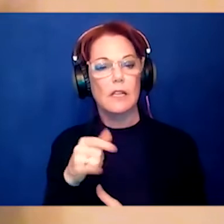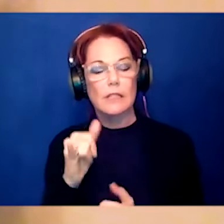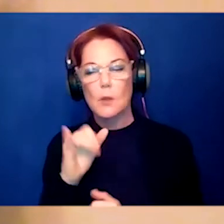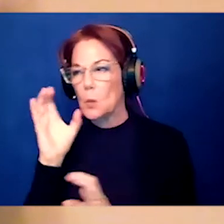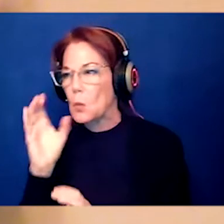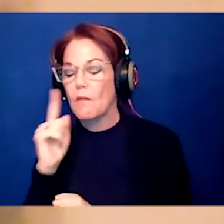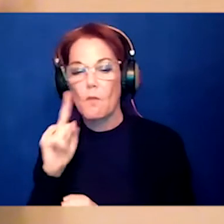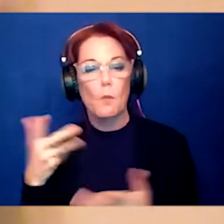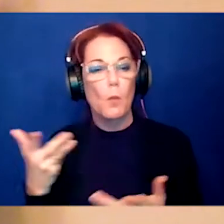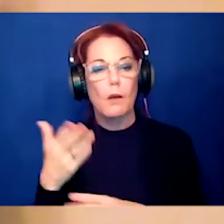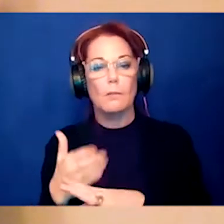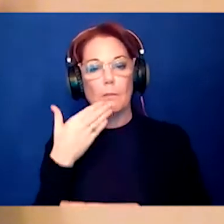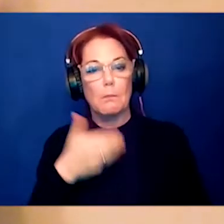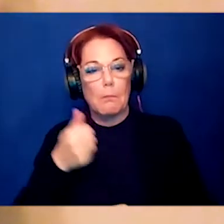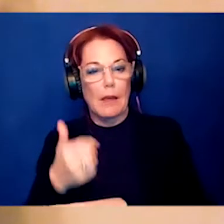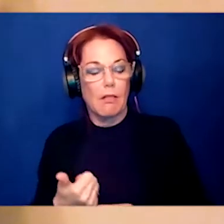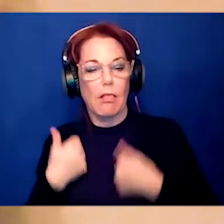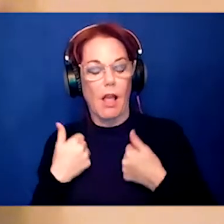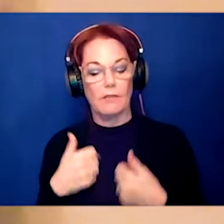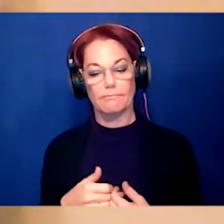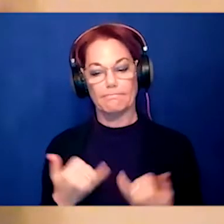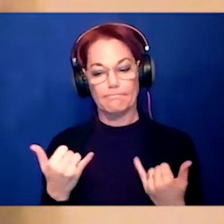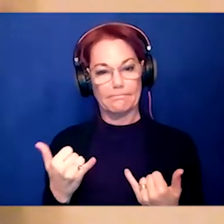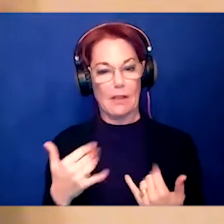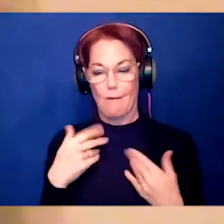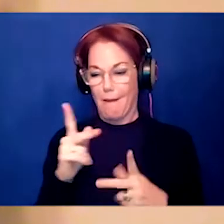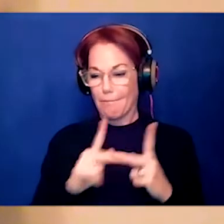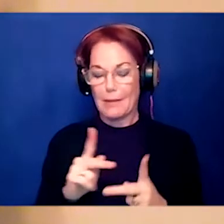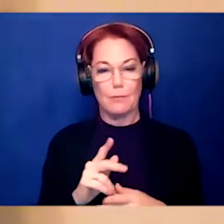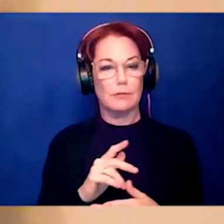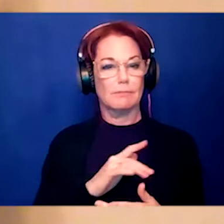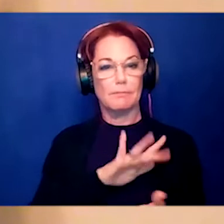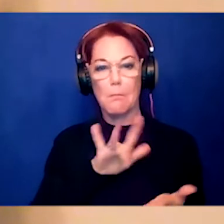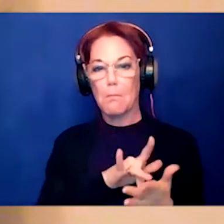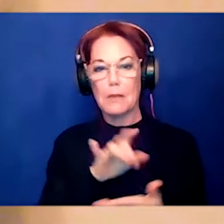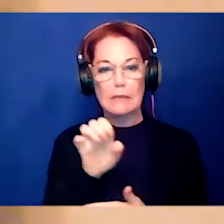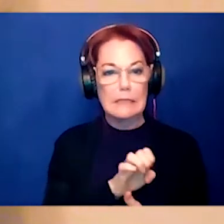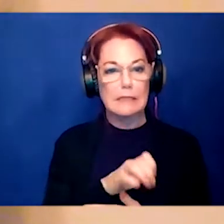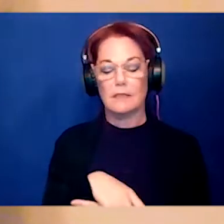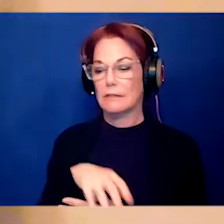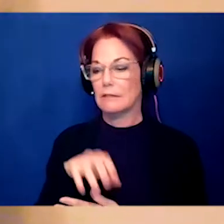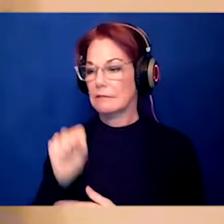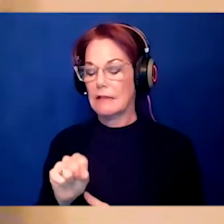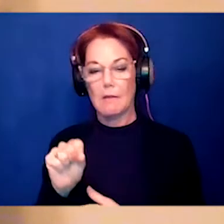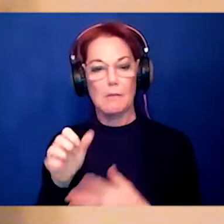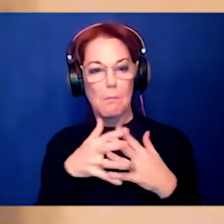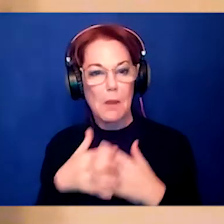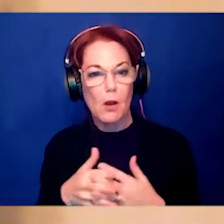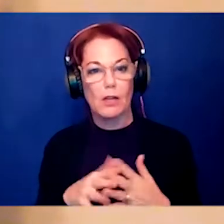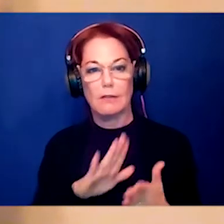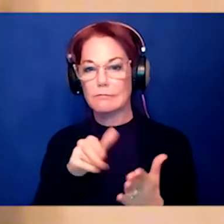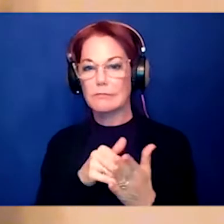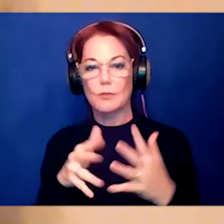people fleeing conflict or poverty in the Middle East, Central America, and East Africa. I wrote because I want to tell readers what is